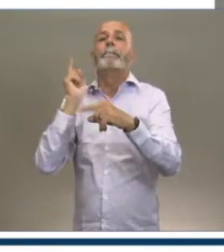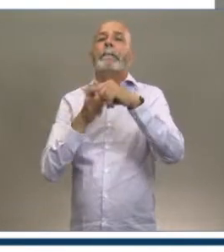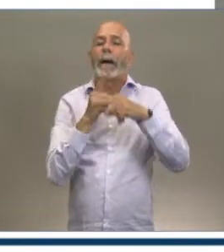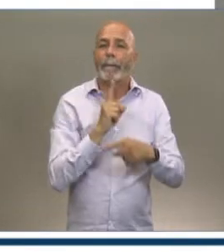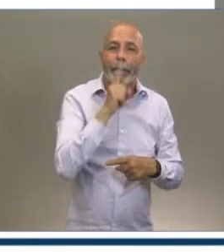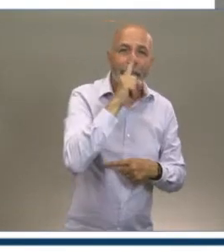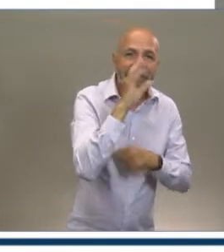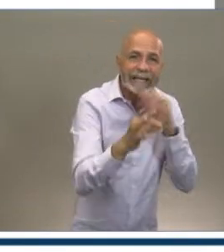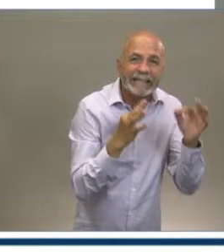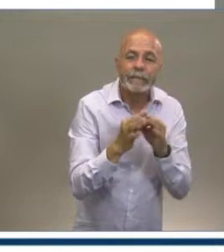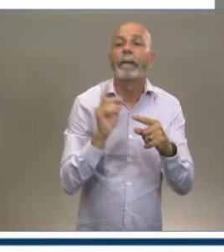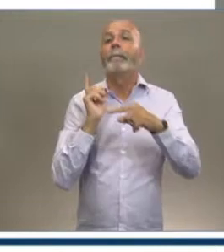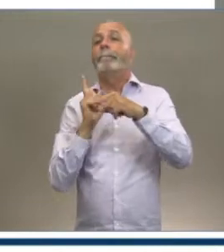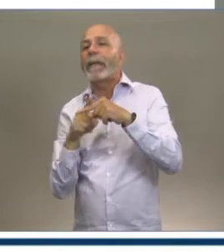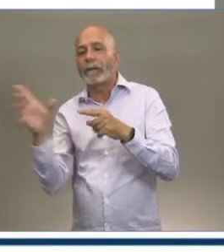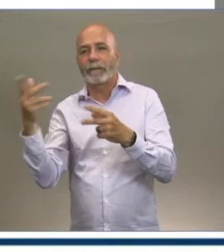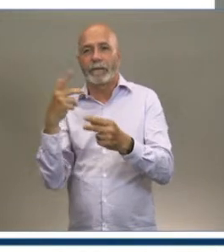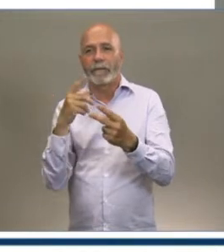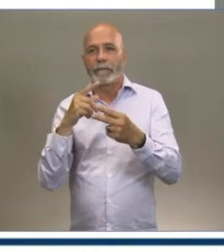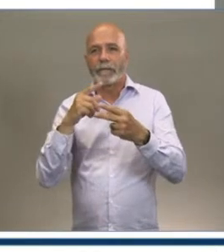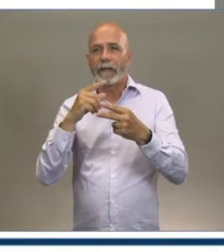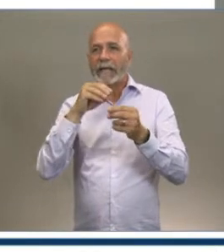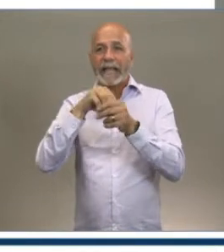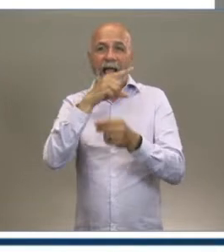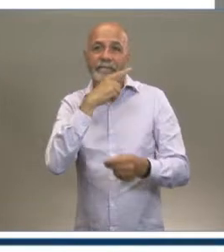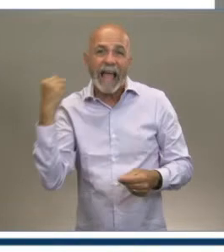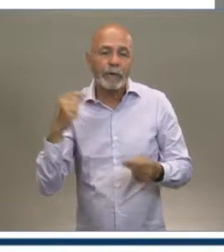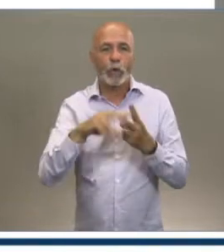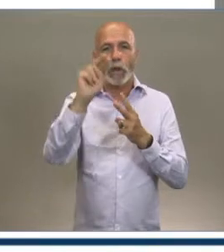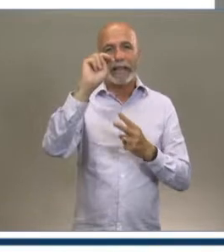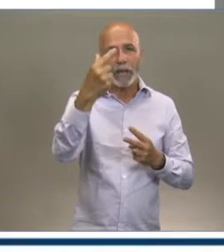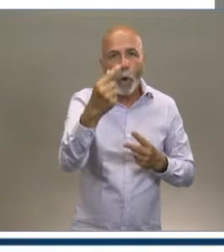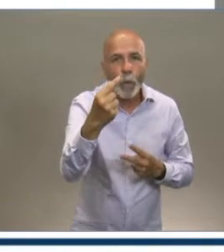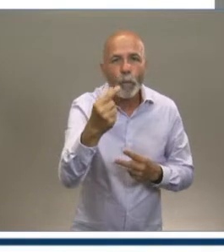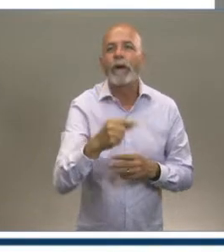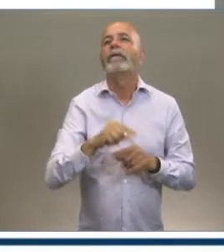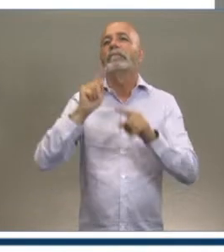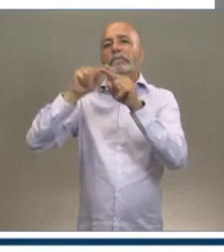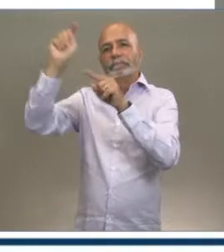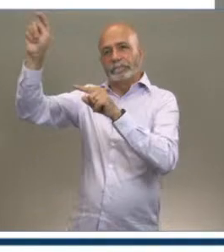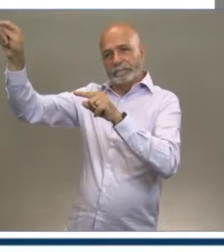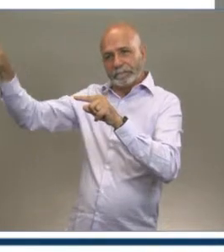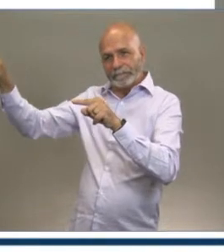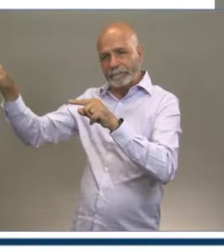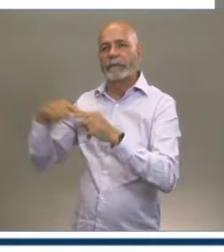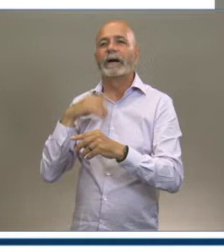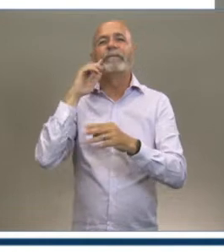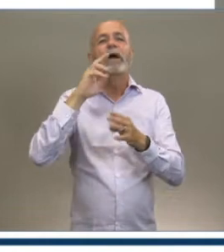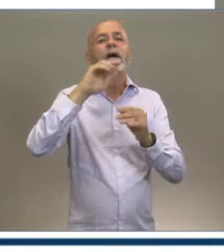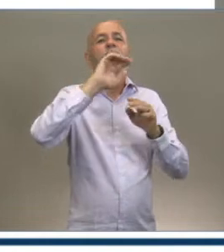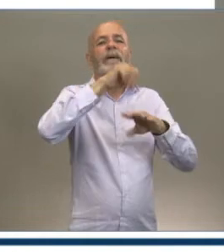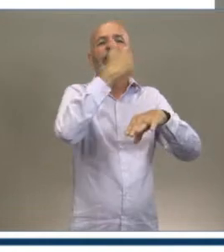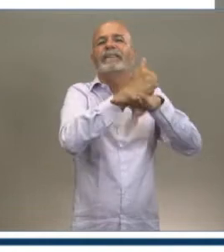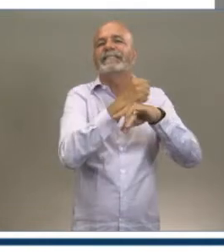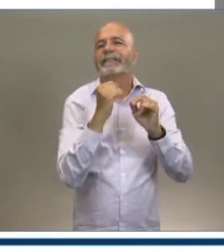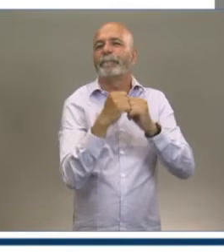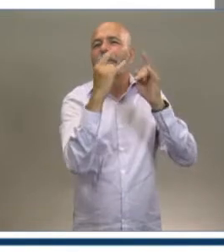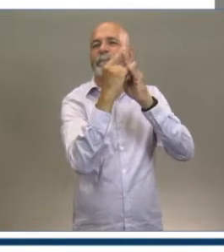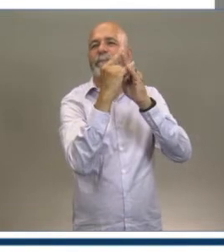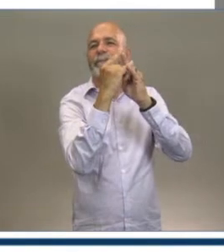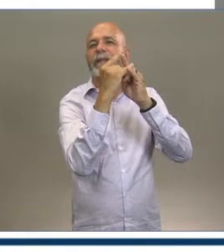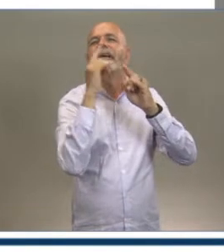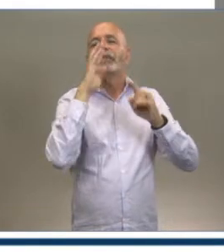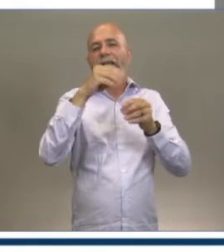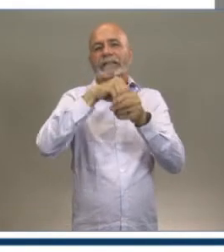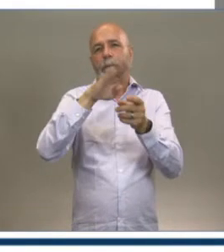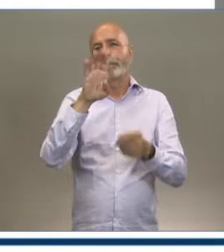in Halifax and one in New Glasgow. We're also opening a temporary community vaccination clinic in Berwick and a clinic at St.